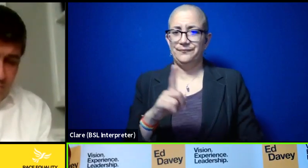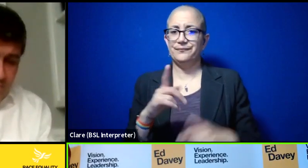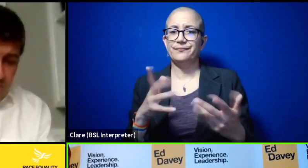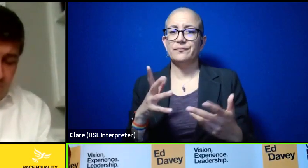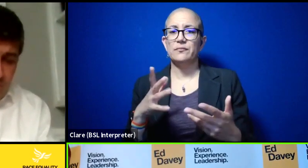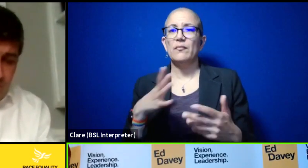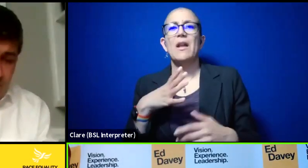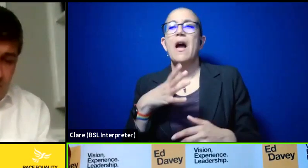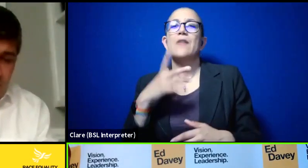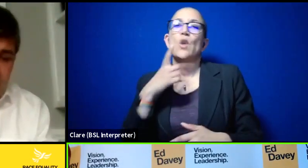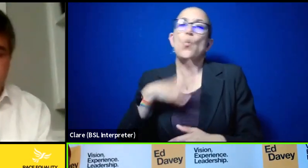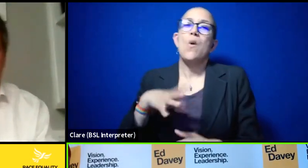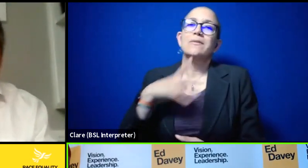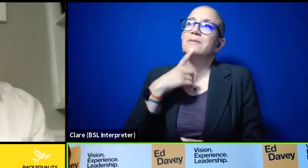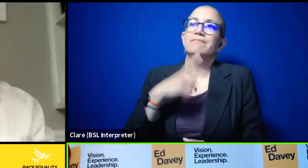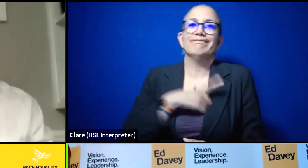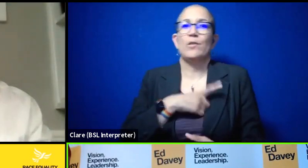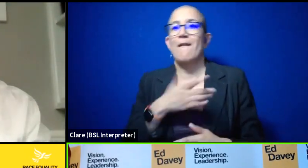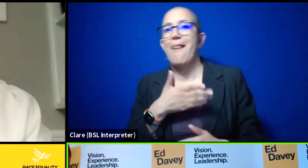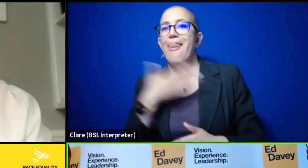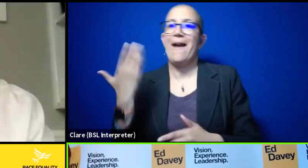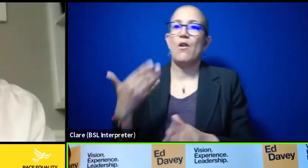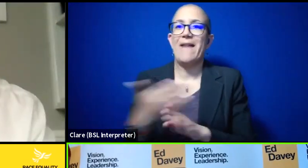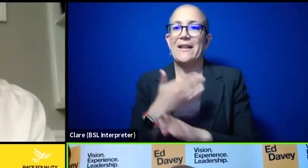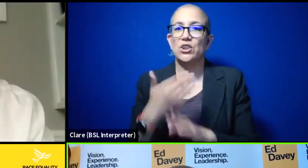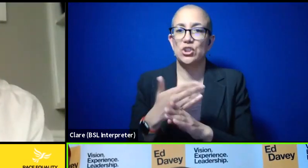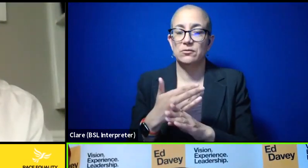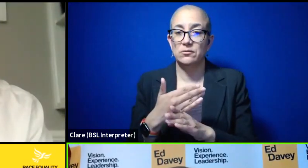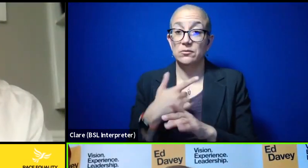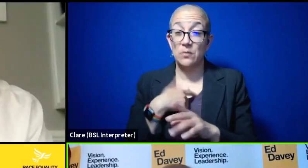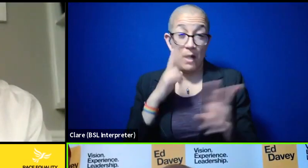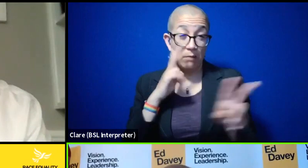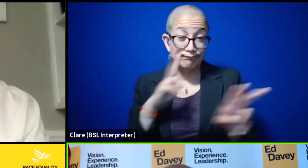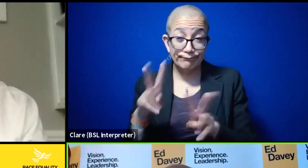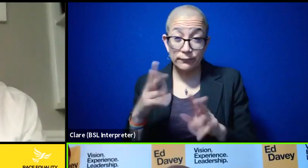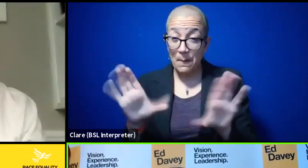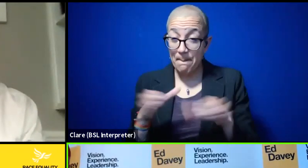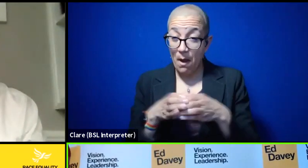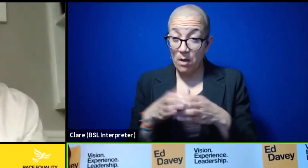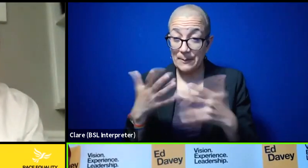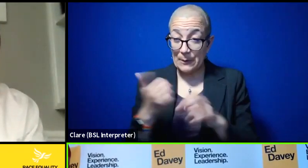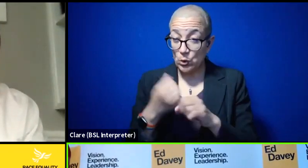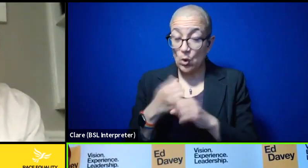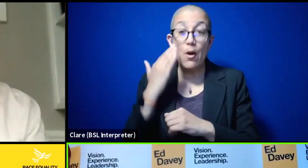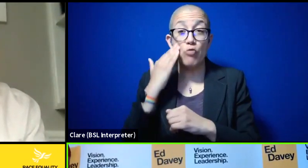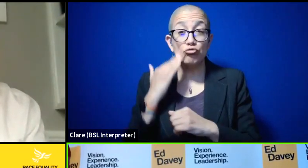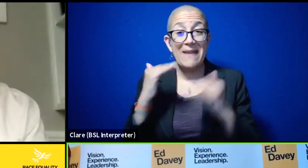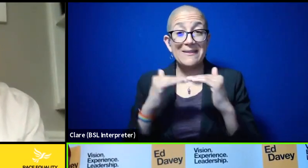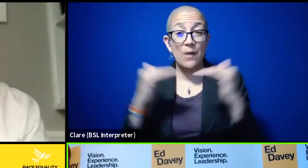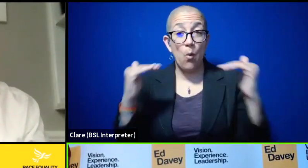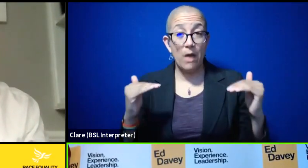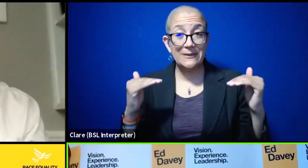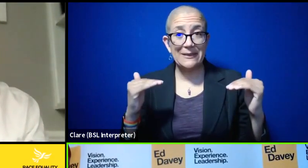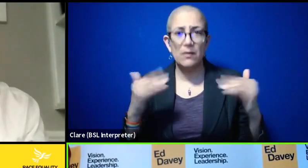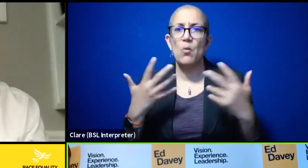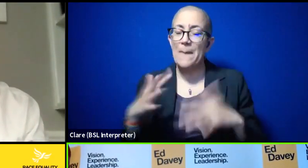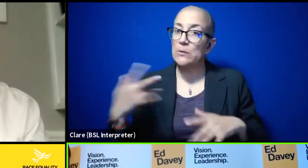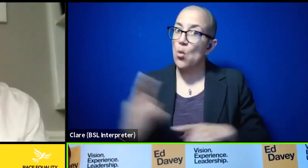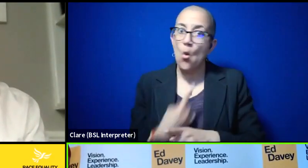of action. Because when I look across what the party's been doing on race equality, we've done a lot of talking.